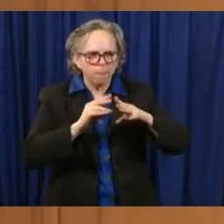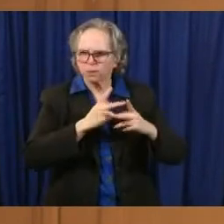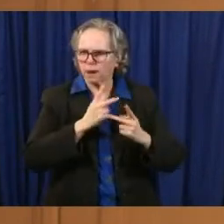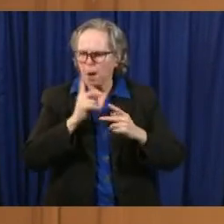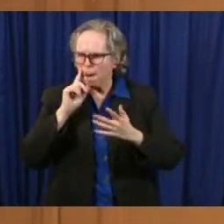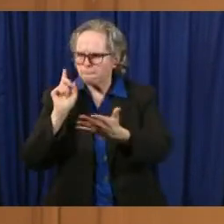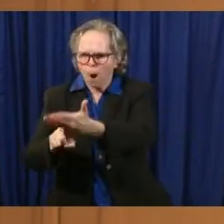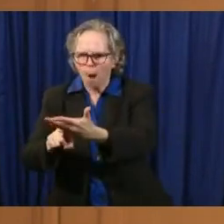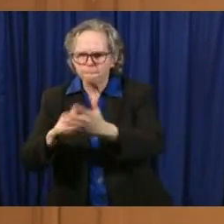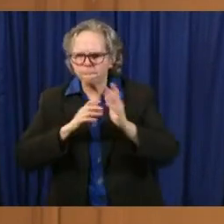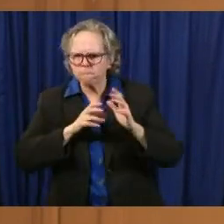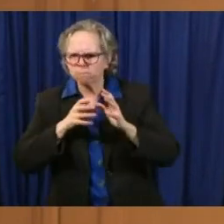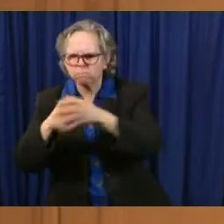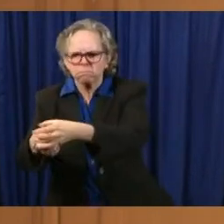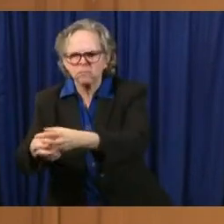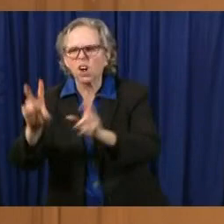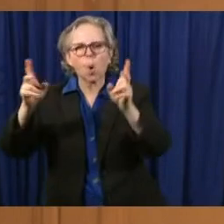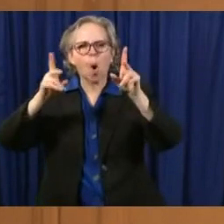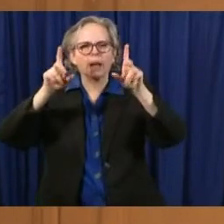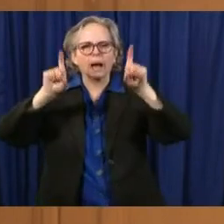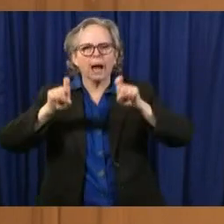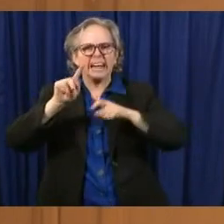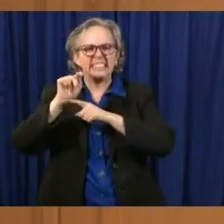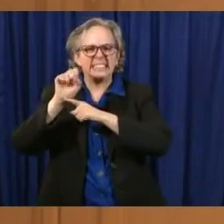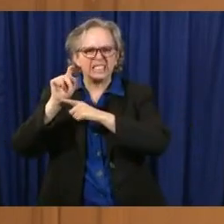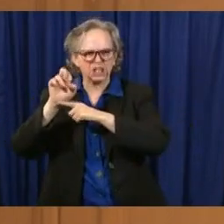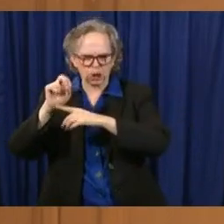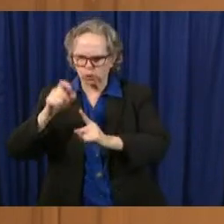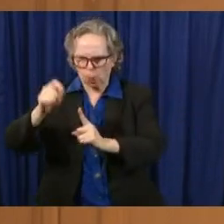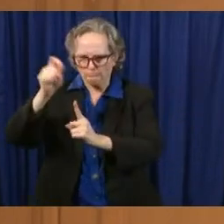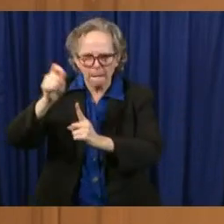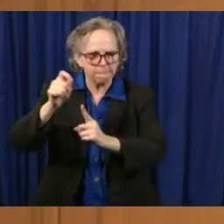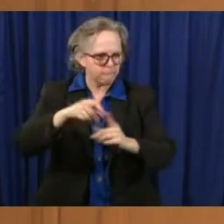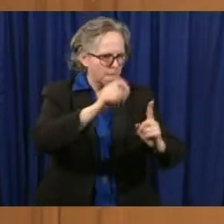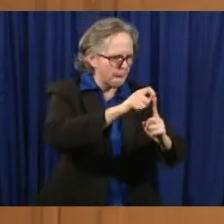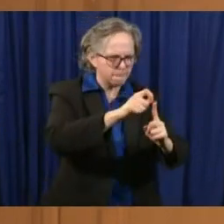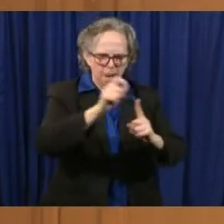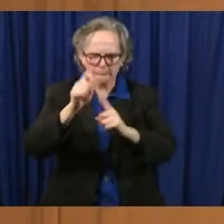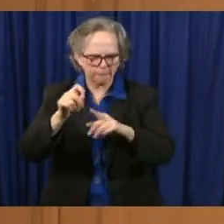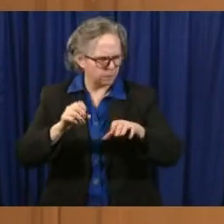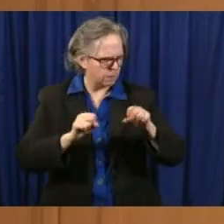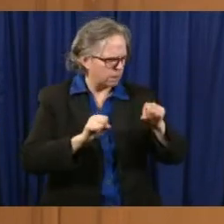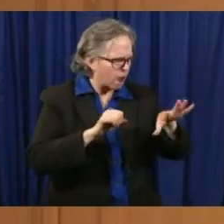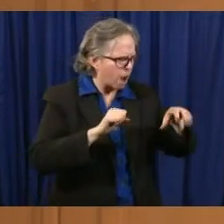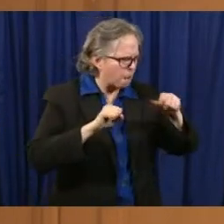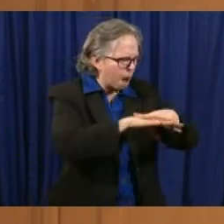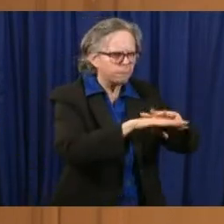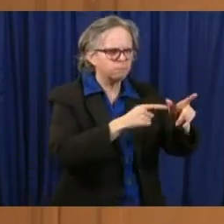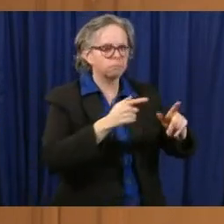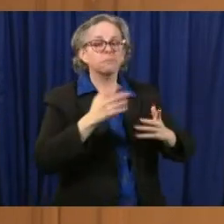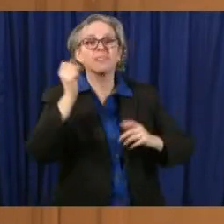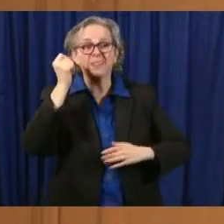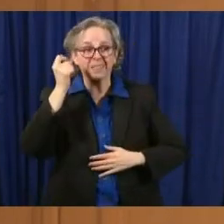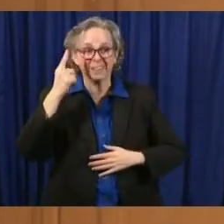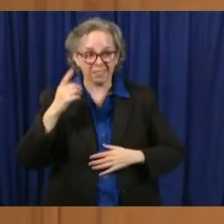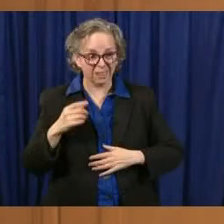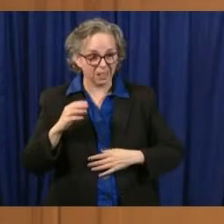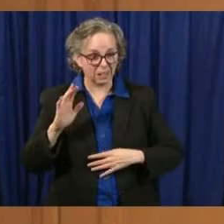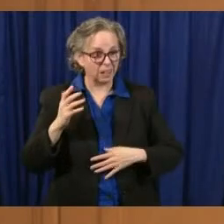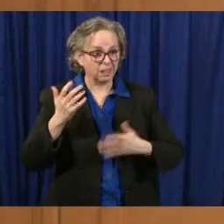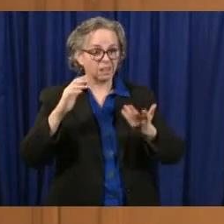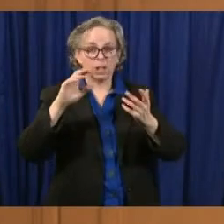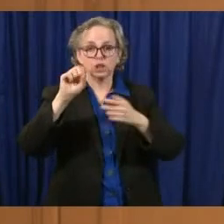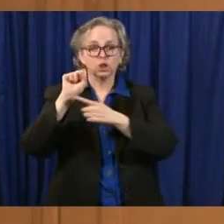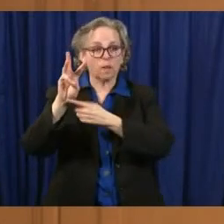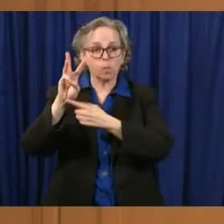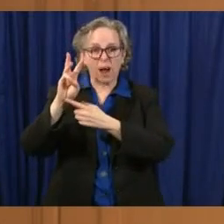draw that finger, do the finger prick. And we'll be using software, new Google software. We are already